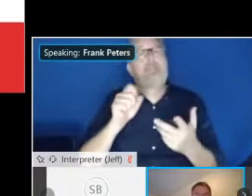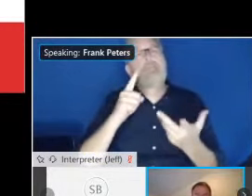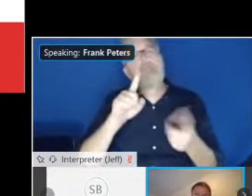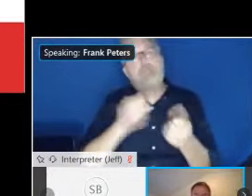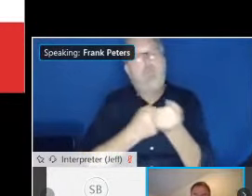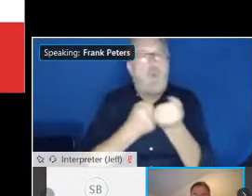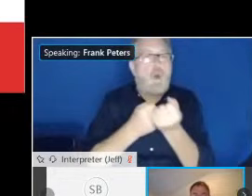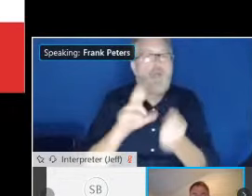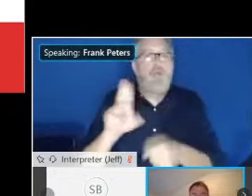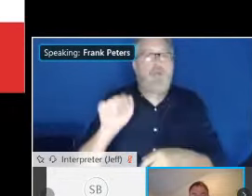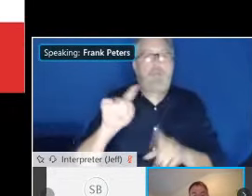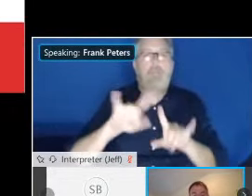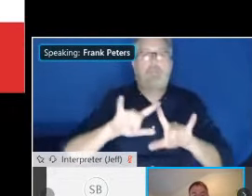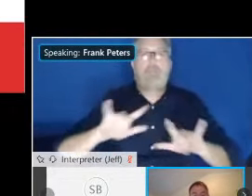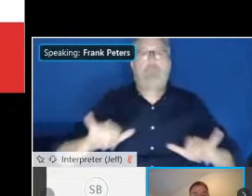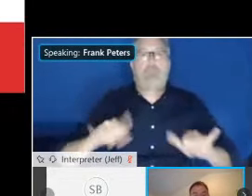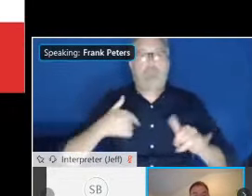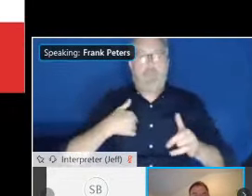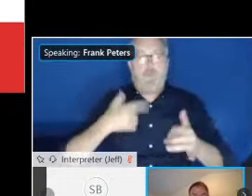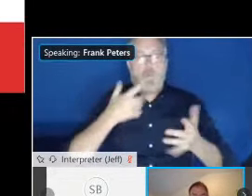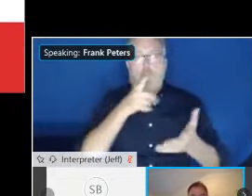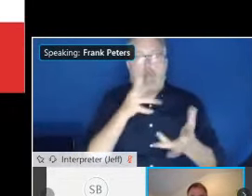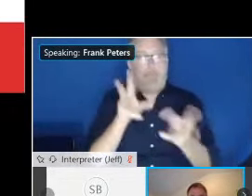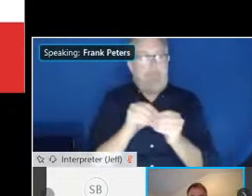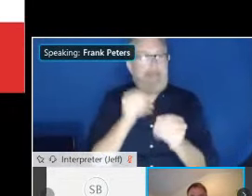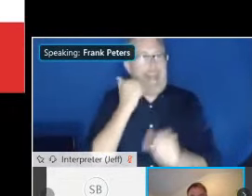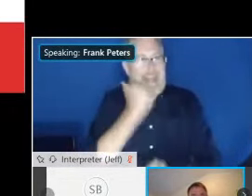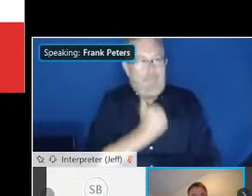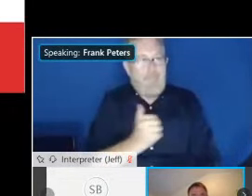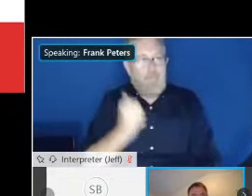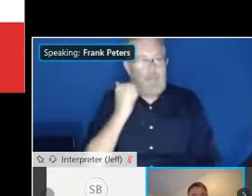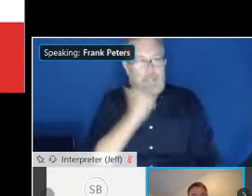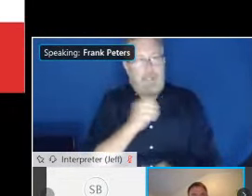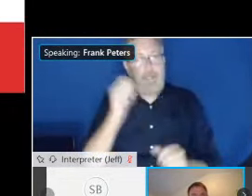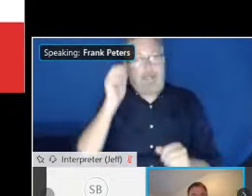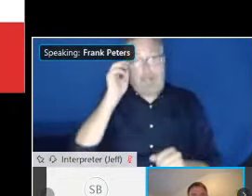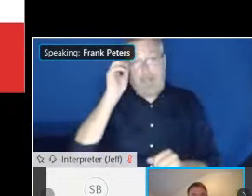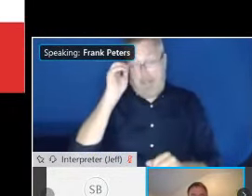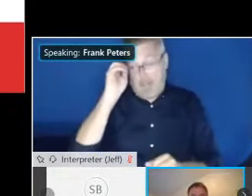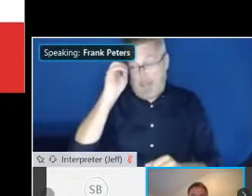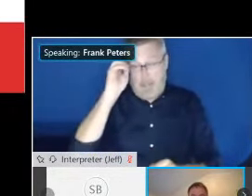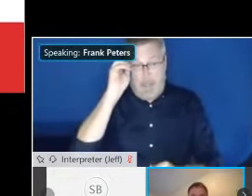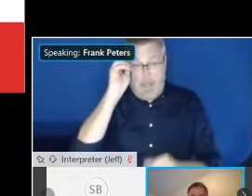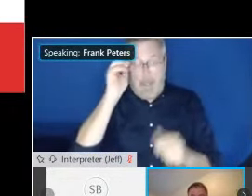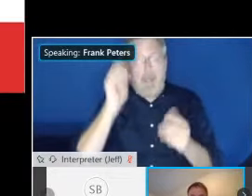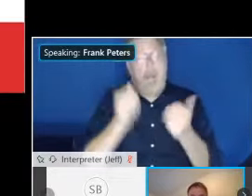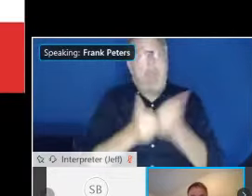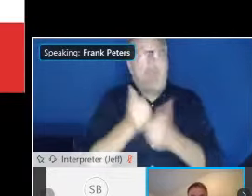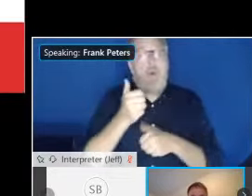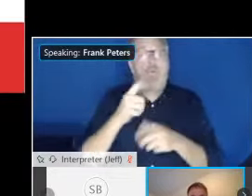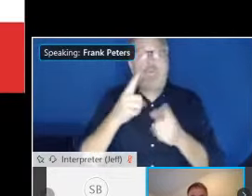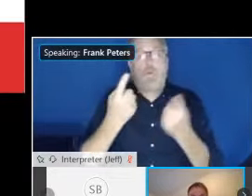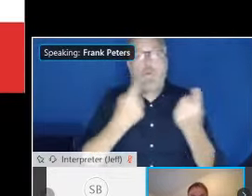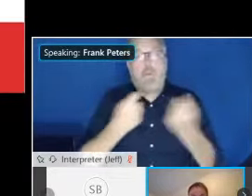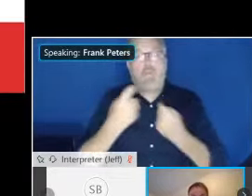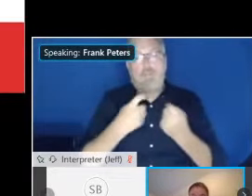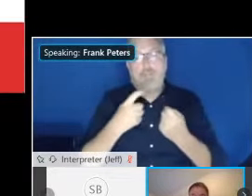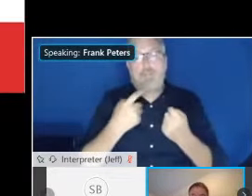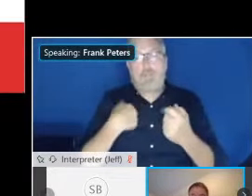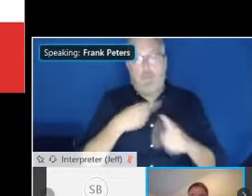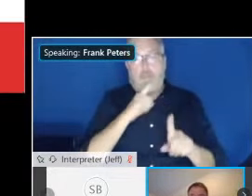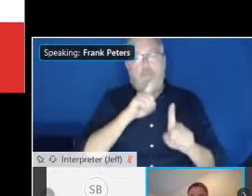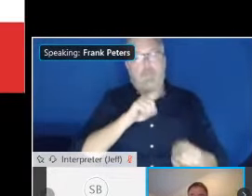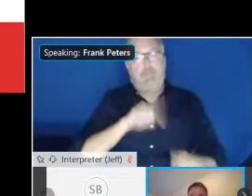support units as well. And so we are meeting daily. Most of the questions that are brought to this could be answered or